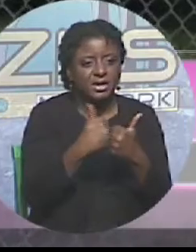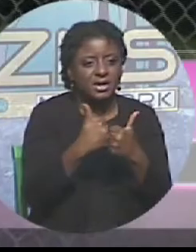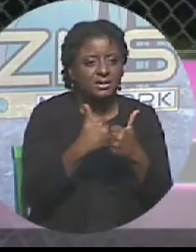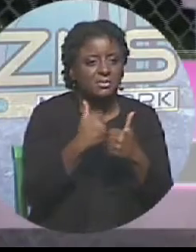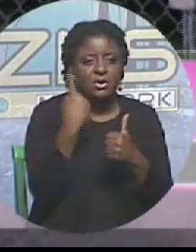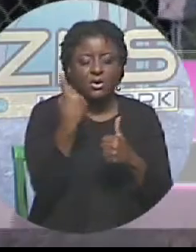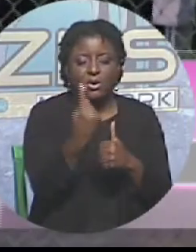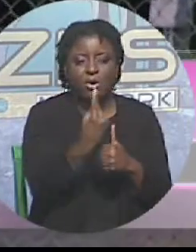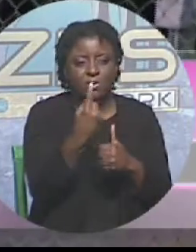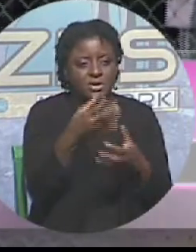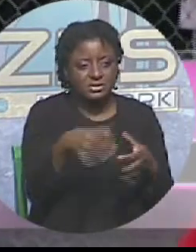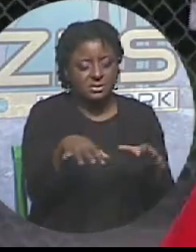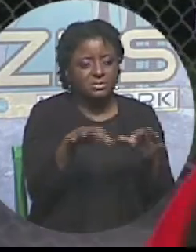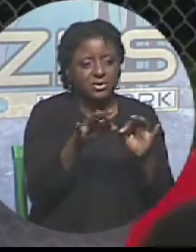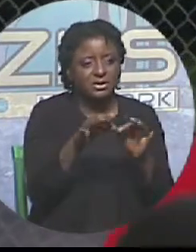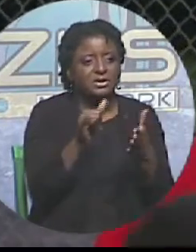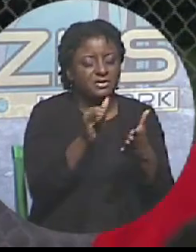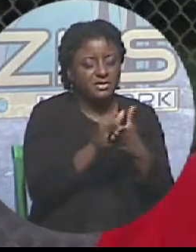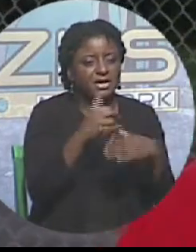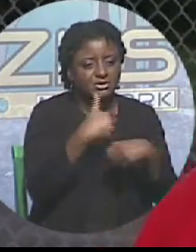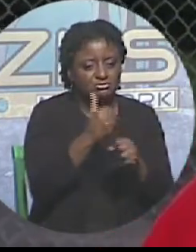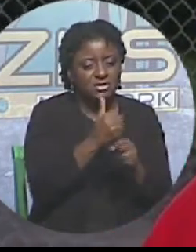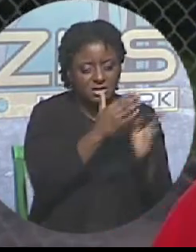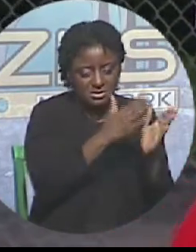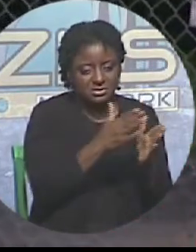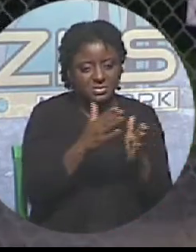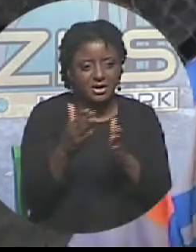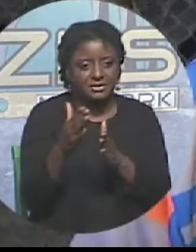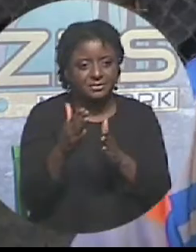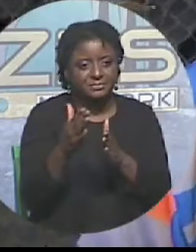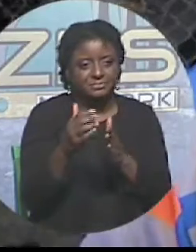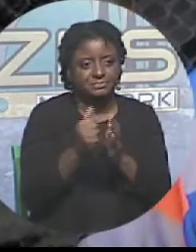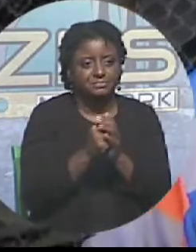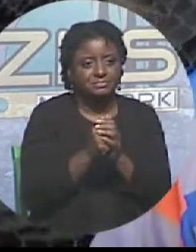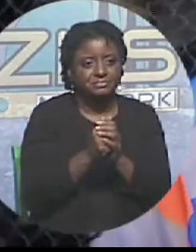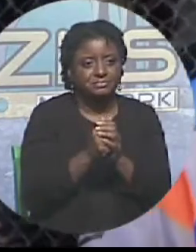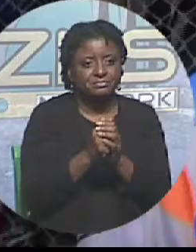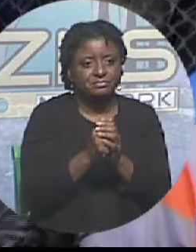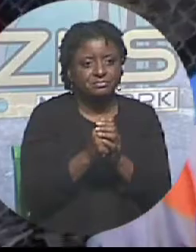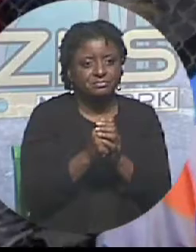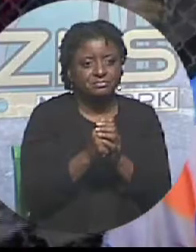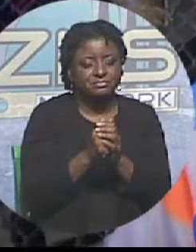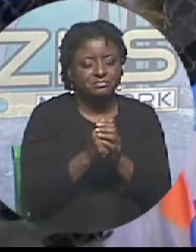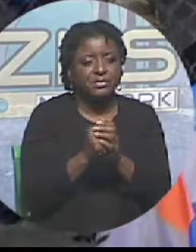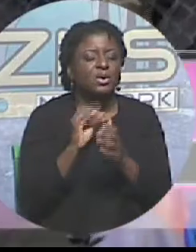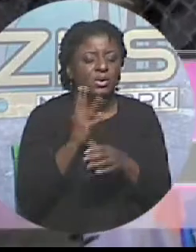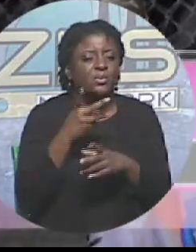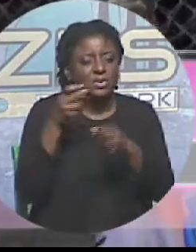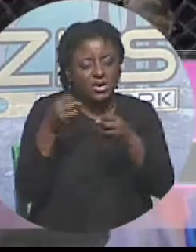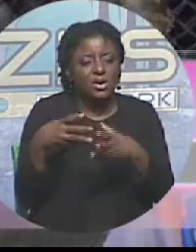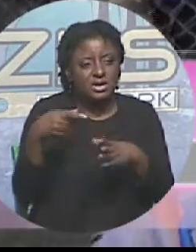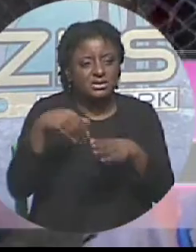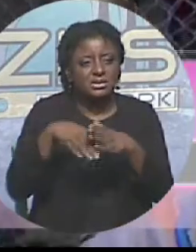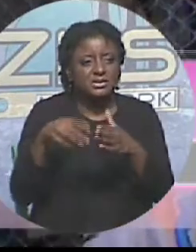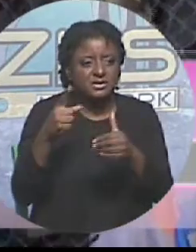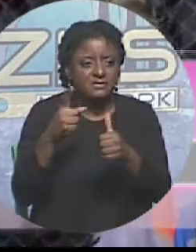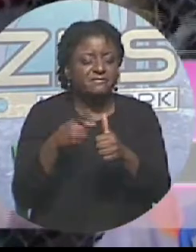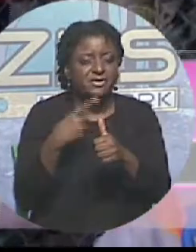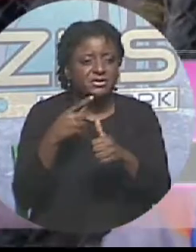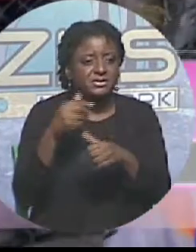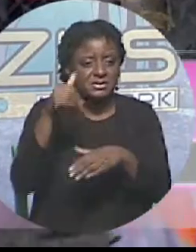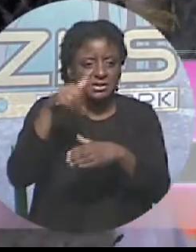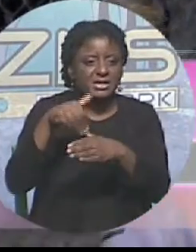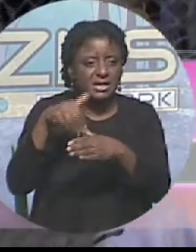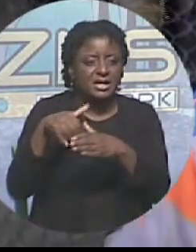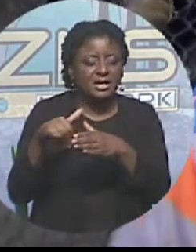the games to come. Thomas pitched a good game. Our offense was somewhat okay. Kind of, you know, lost it in the first inning. The umpire calling a bunch